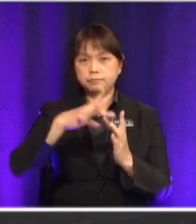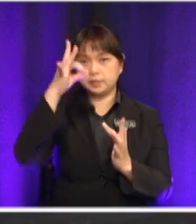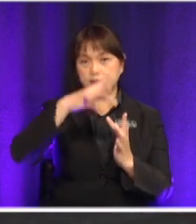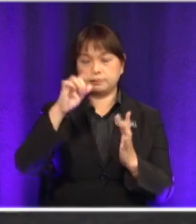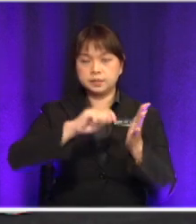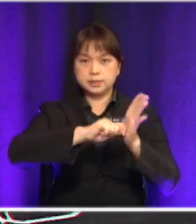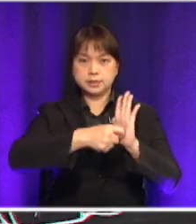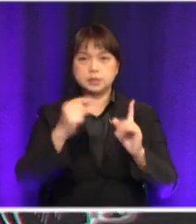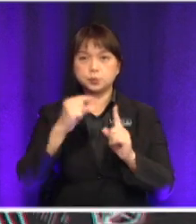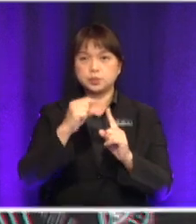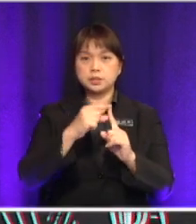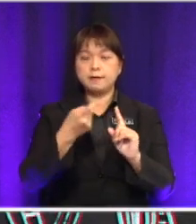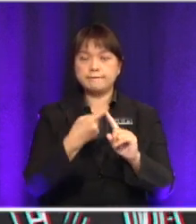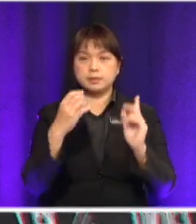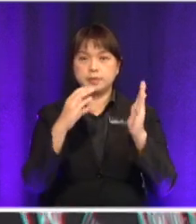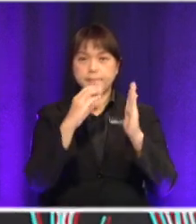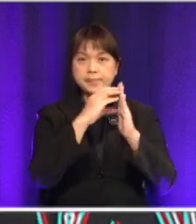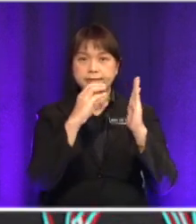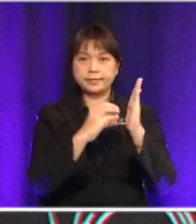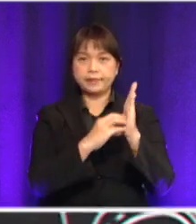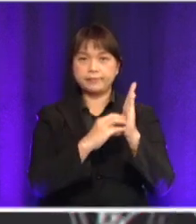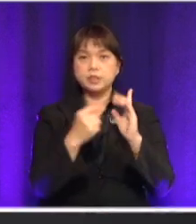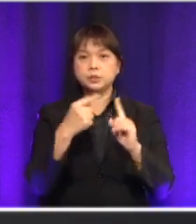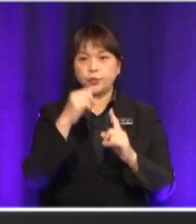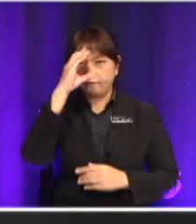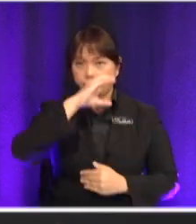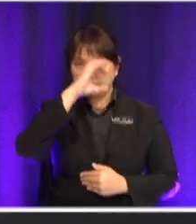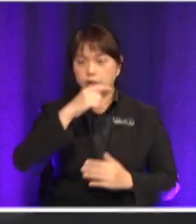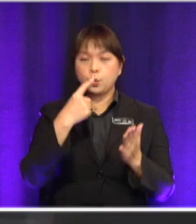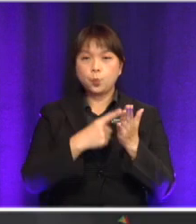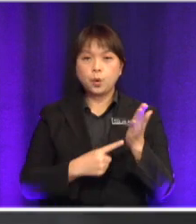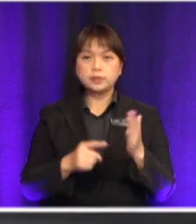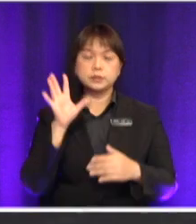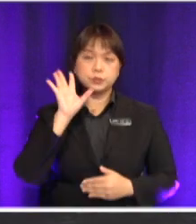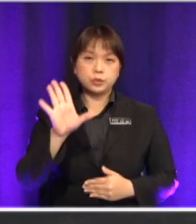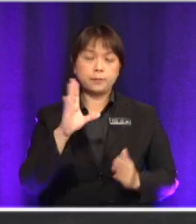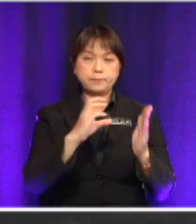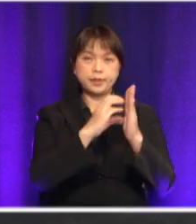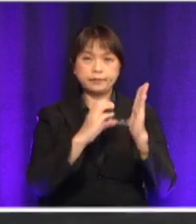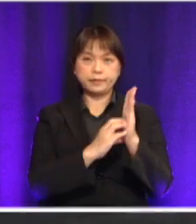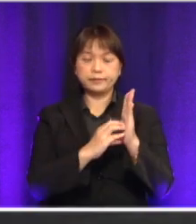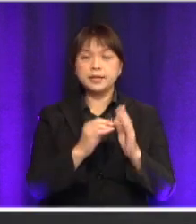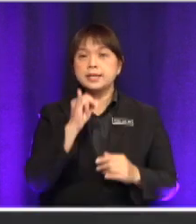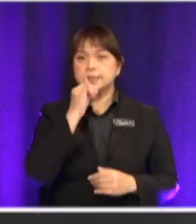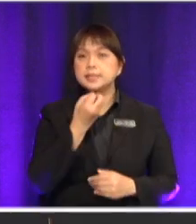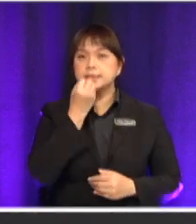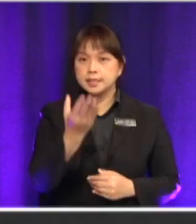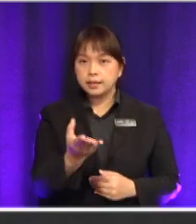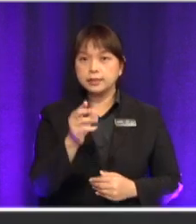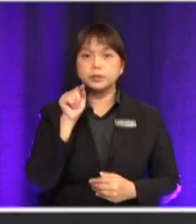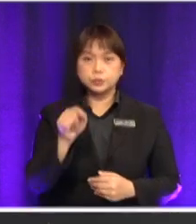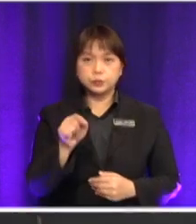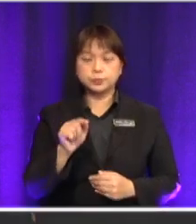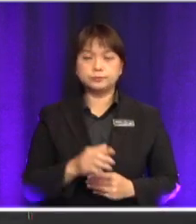that particular paragraph to find out what your paragraph is telling you. So you are